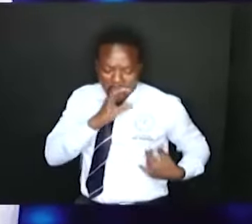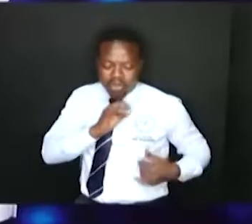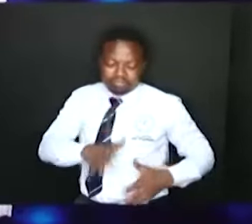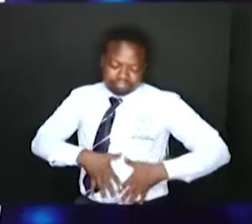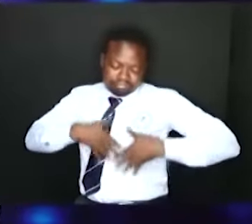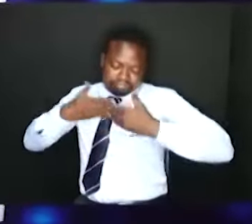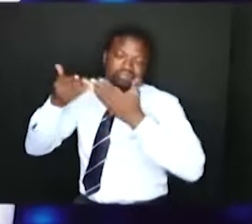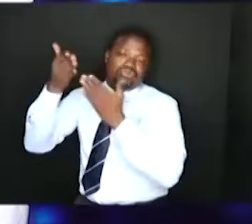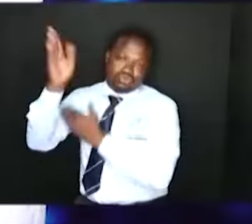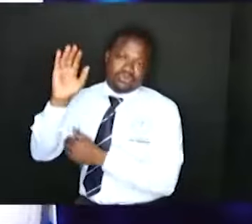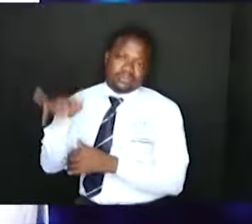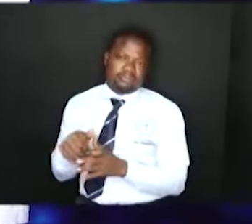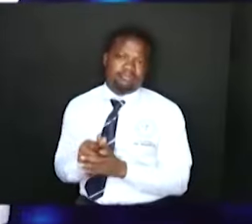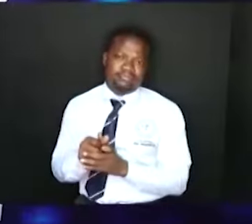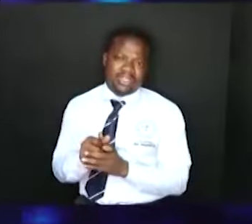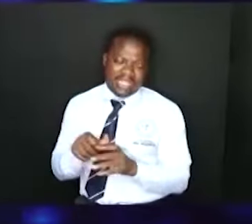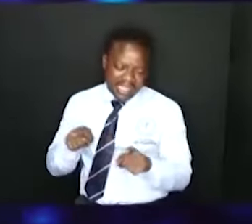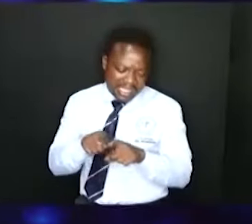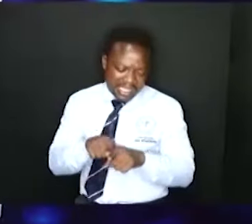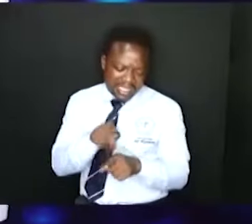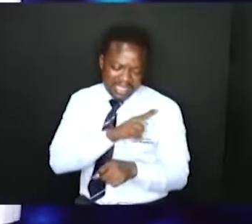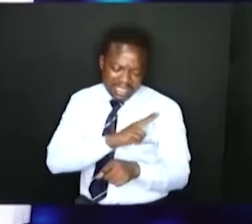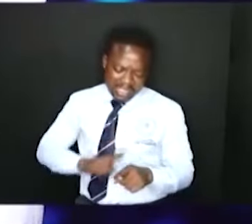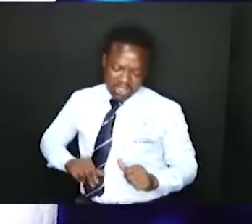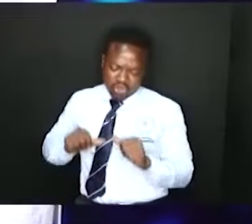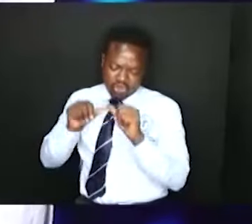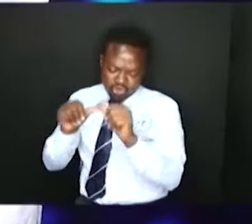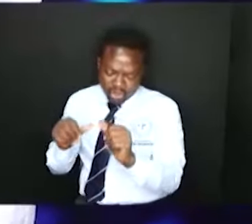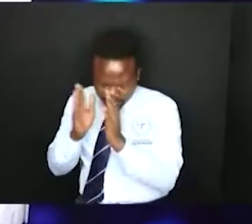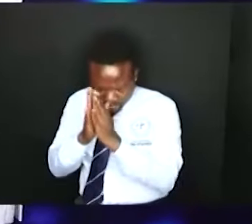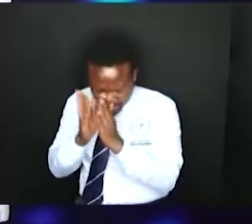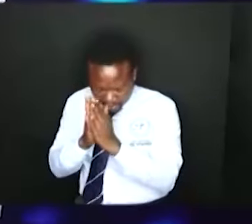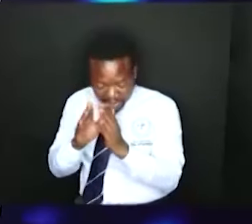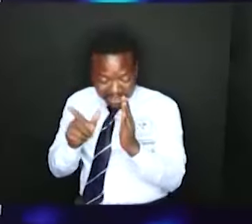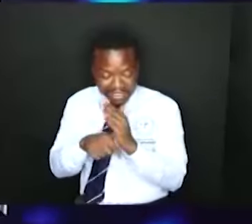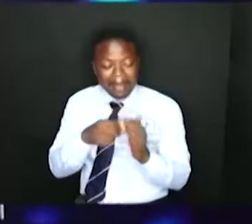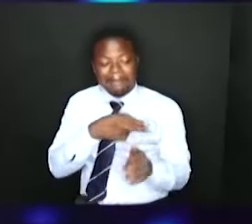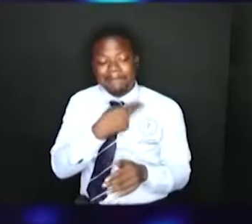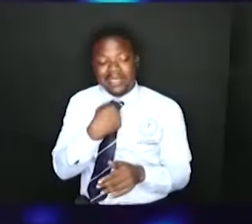state. As she kept on praying to the Lord, Eli observed her